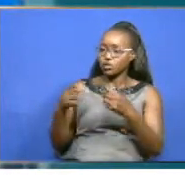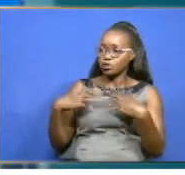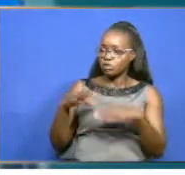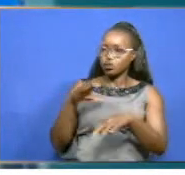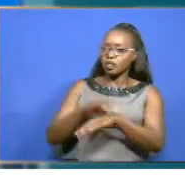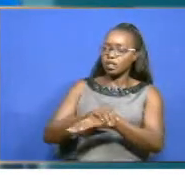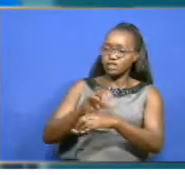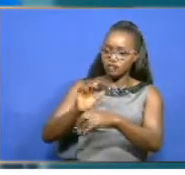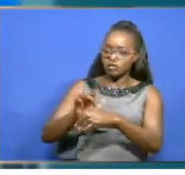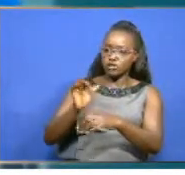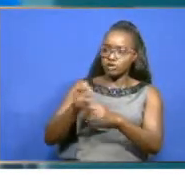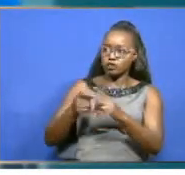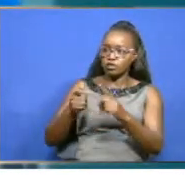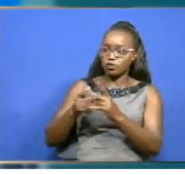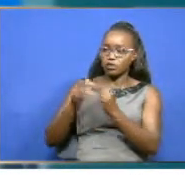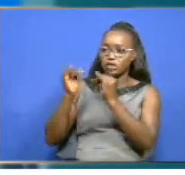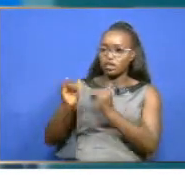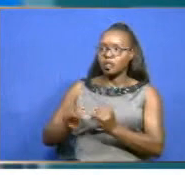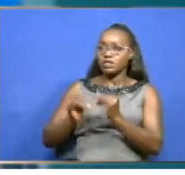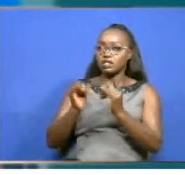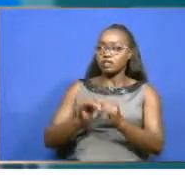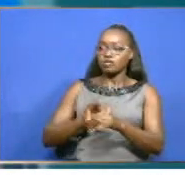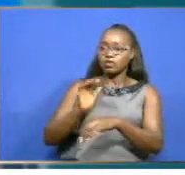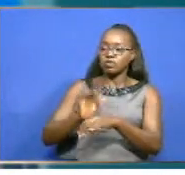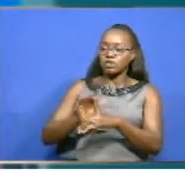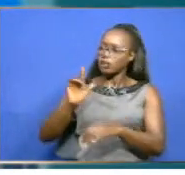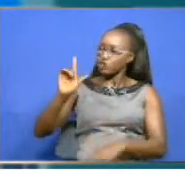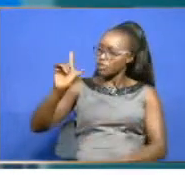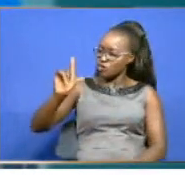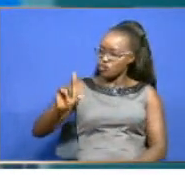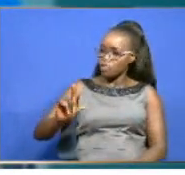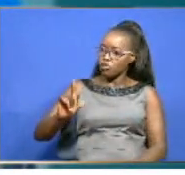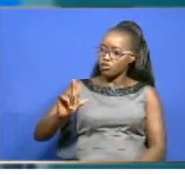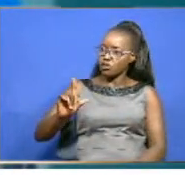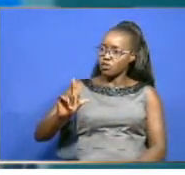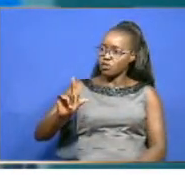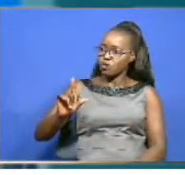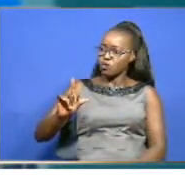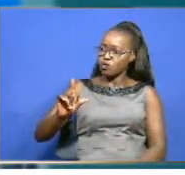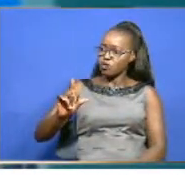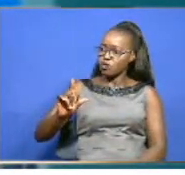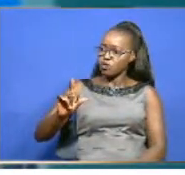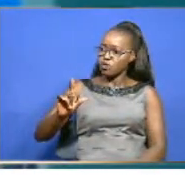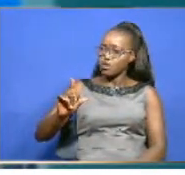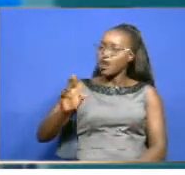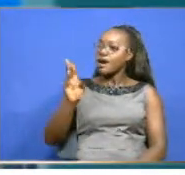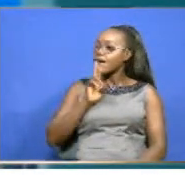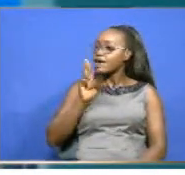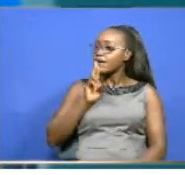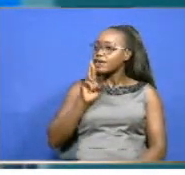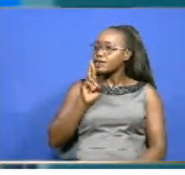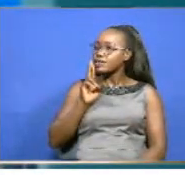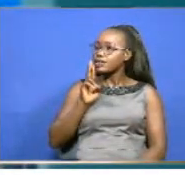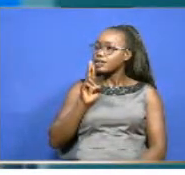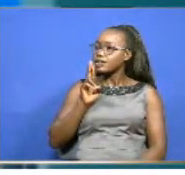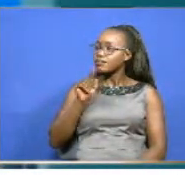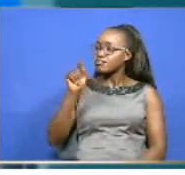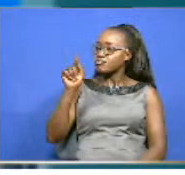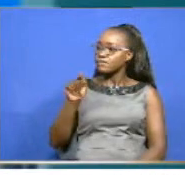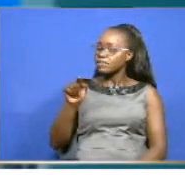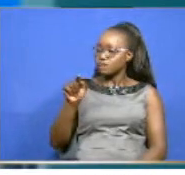that particular infected individual becomes lower. So the risk ratio here